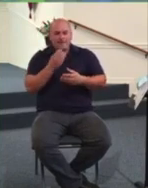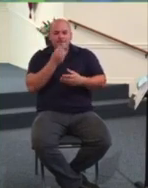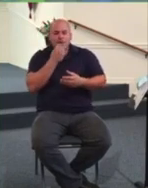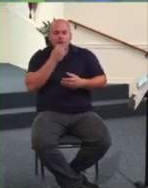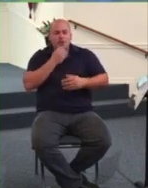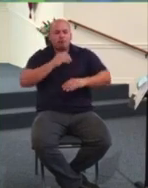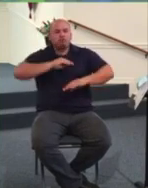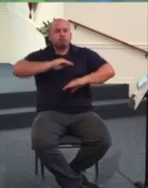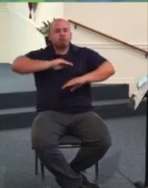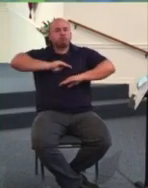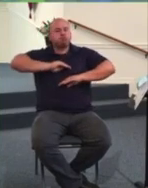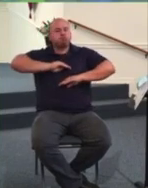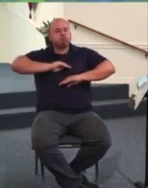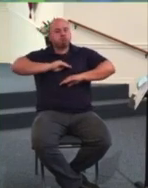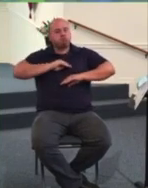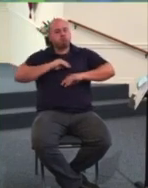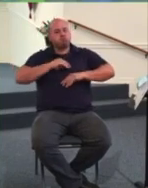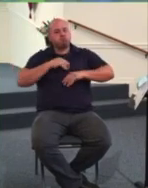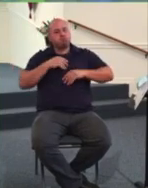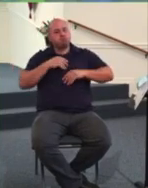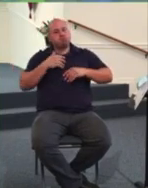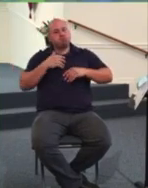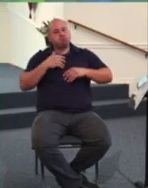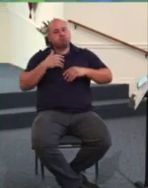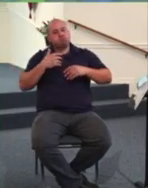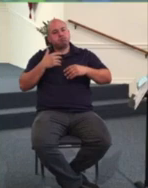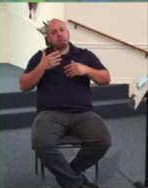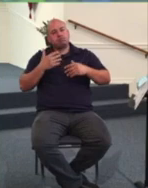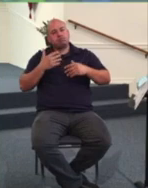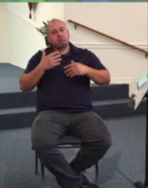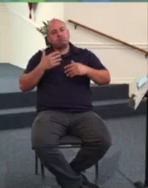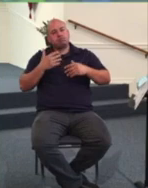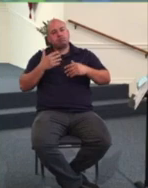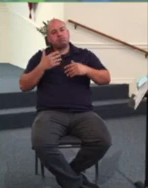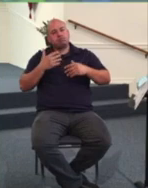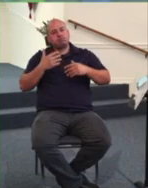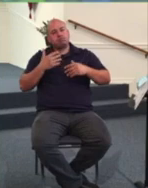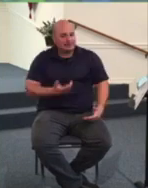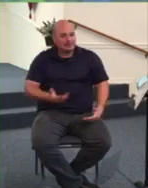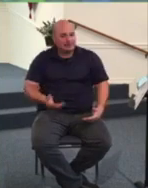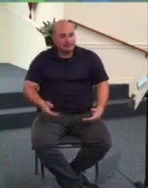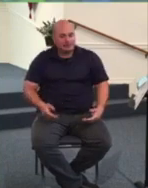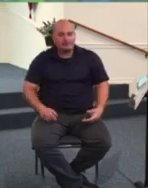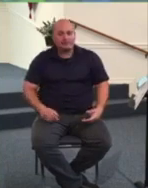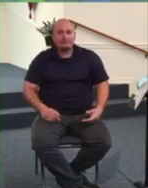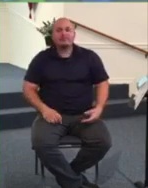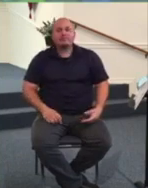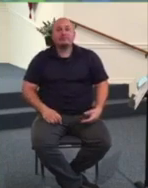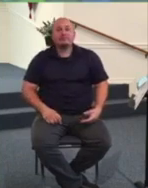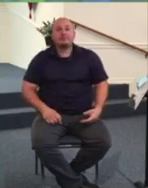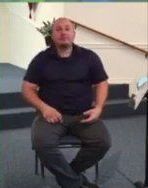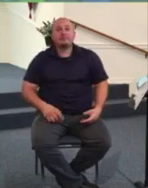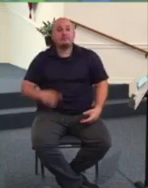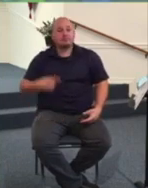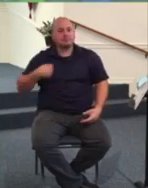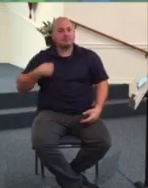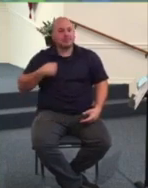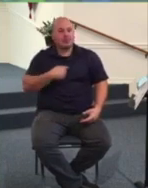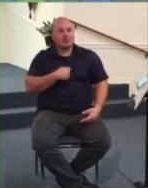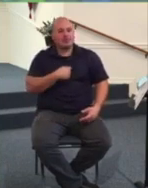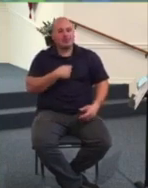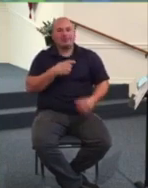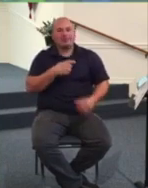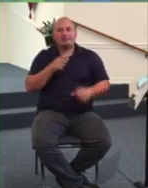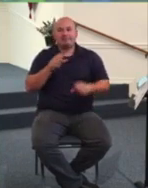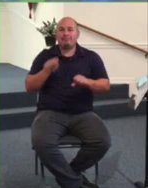for you. And God's kingdom belongs to you as you walk with God by faith. And you have a place in God's